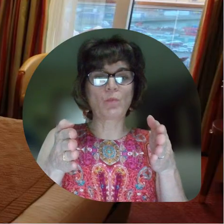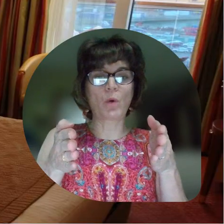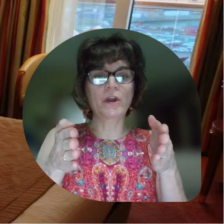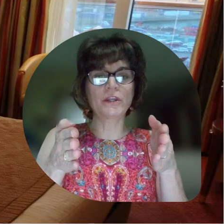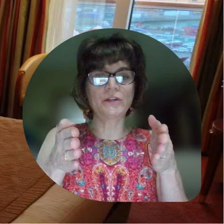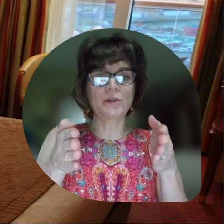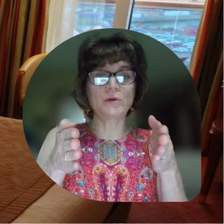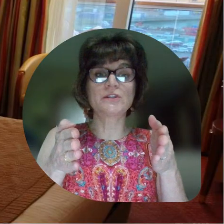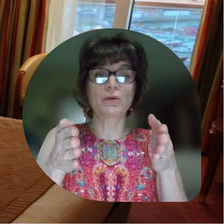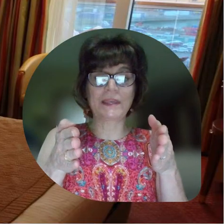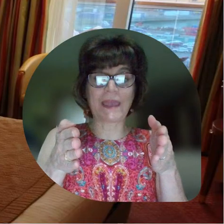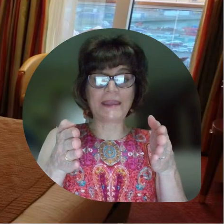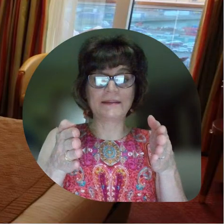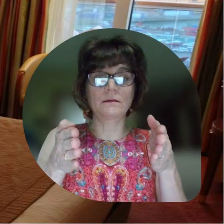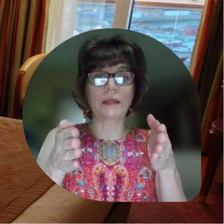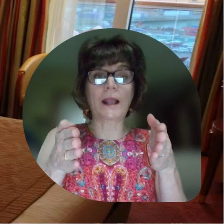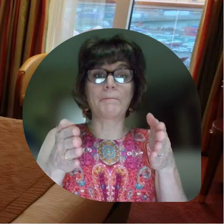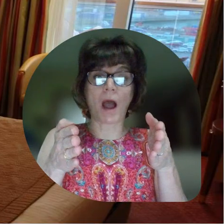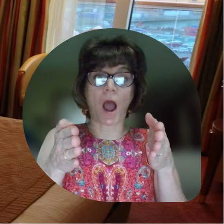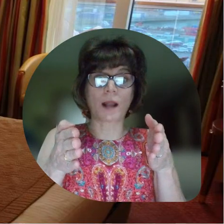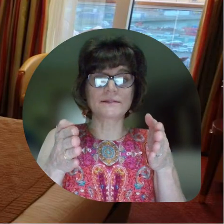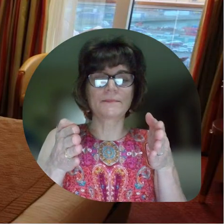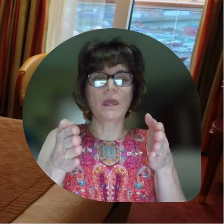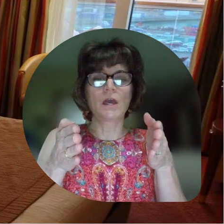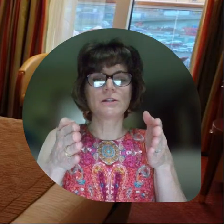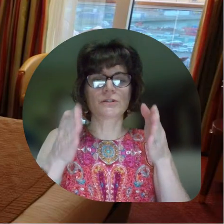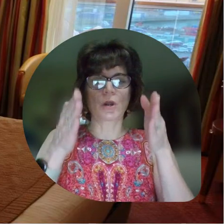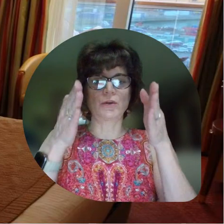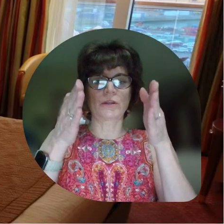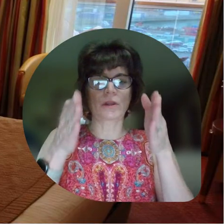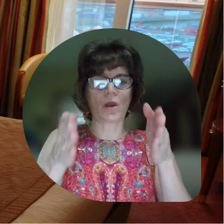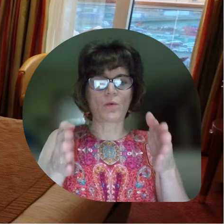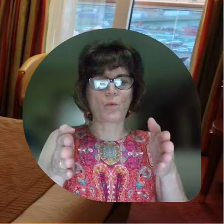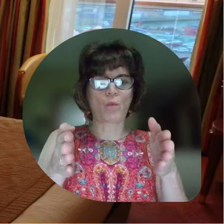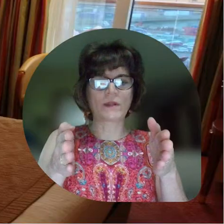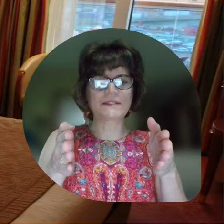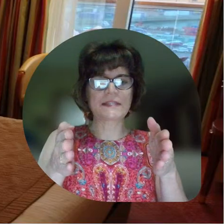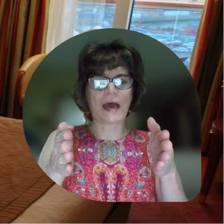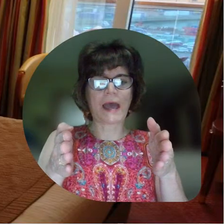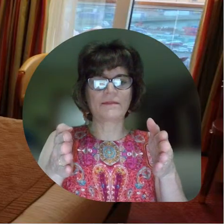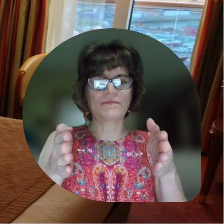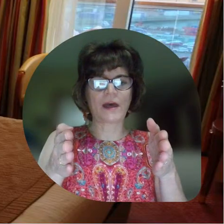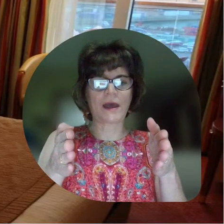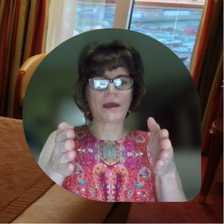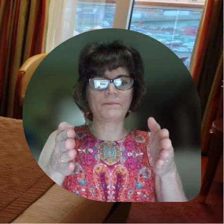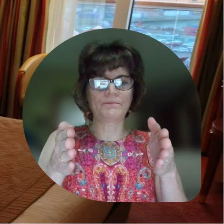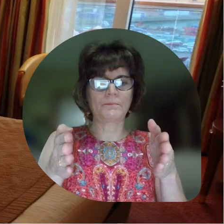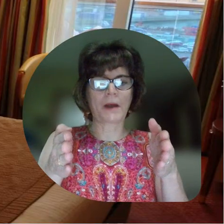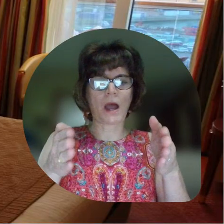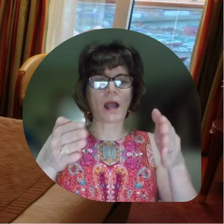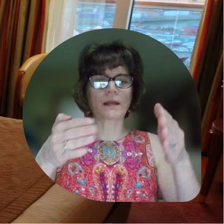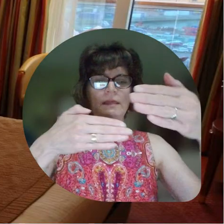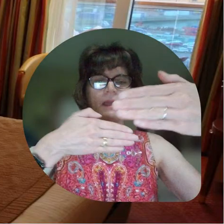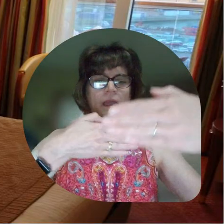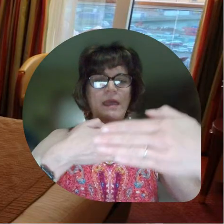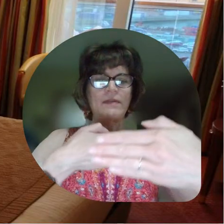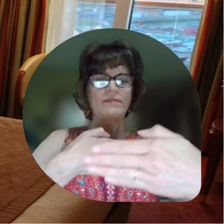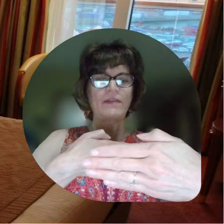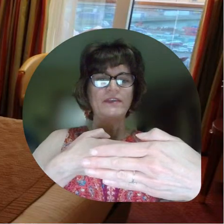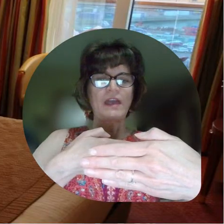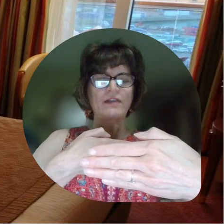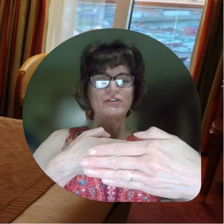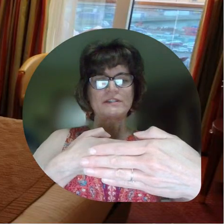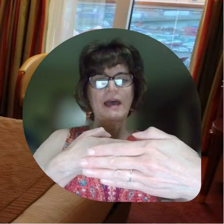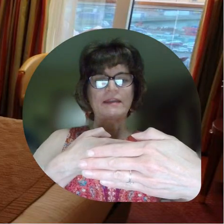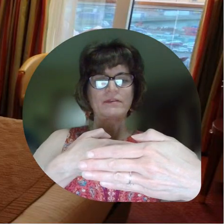And then what we're going to do is create like a box. So you're going to go one side of the box and